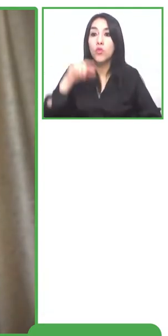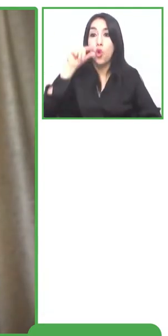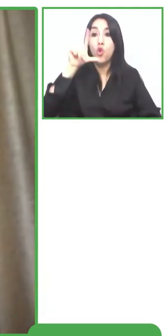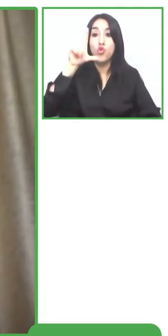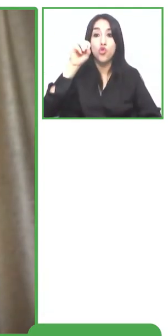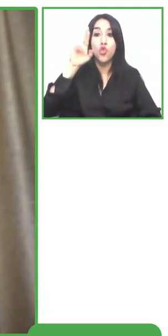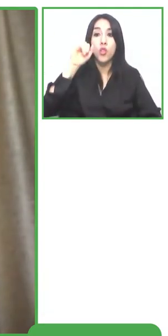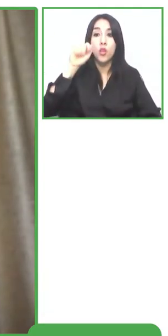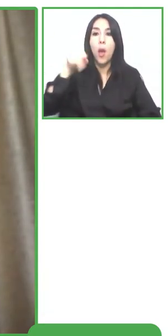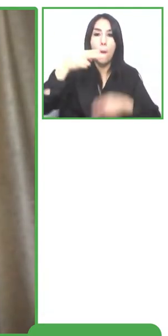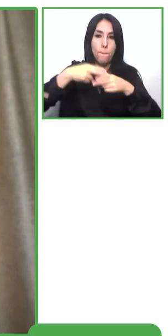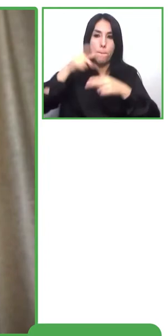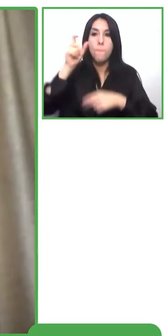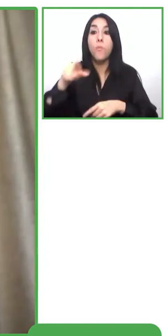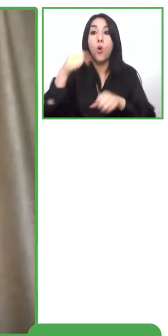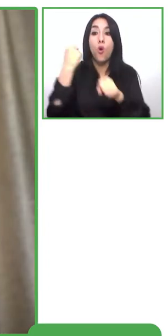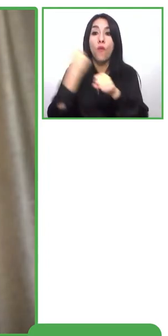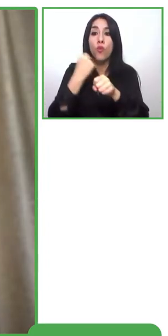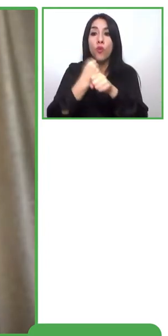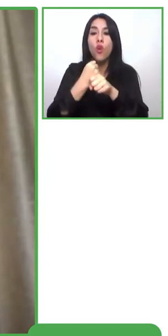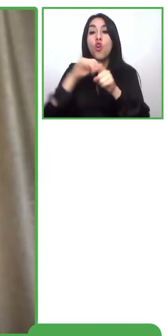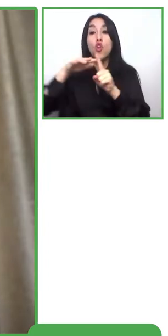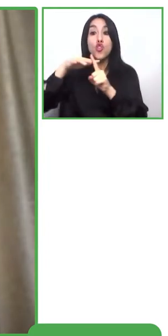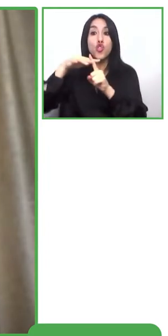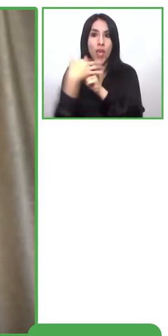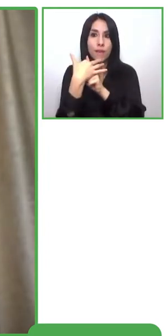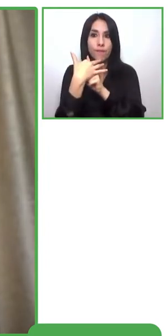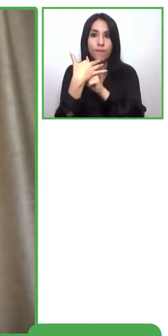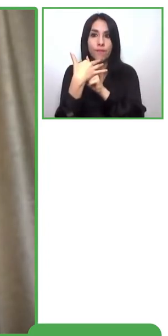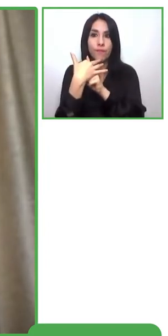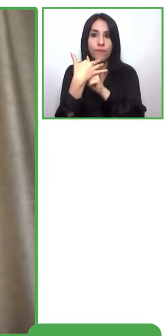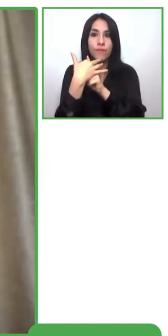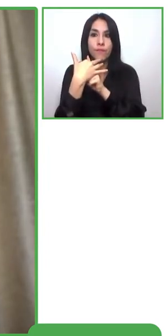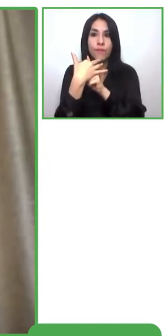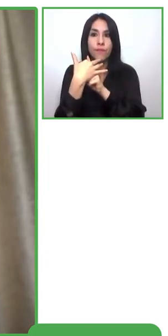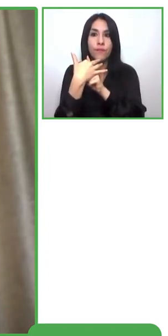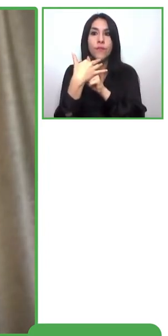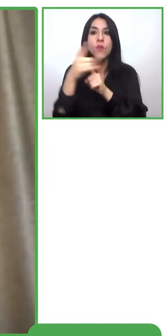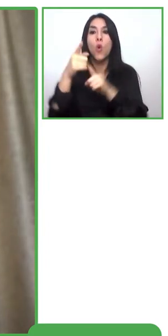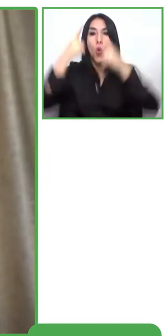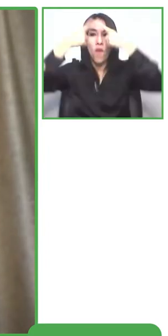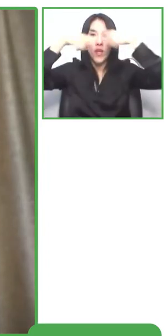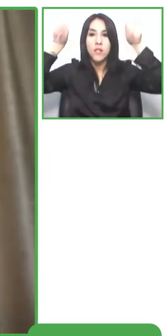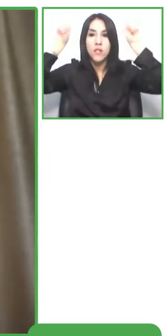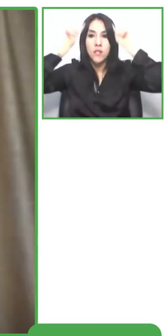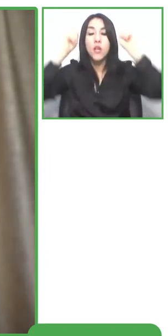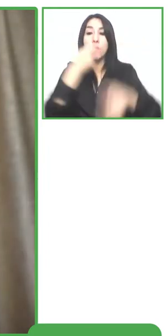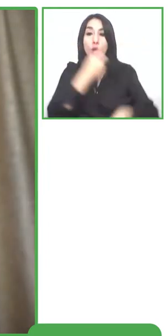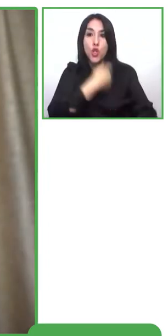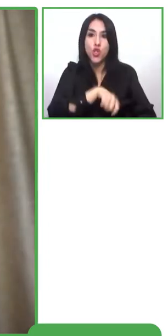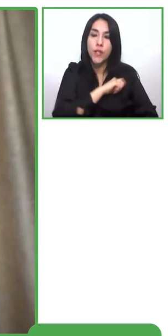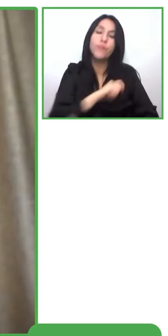social worker with the Universo Accesible Foundation from Spain.